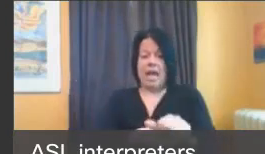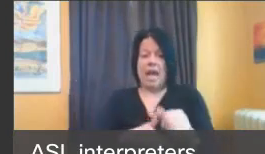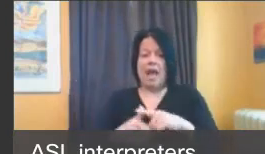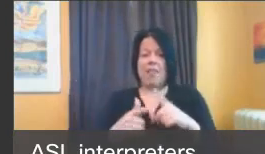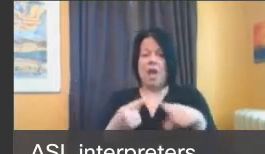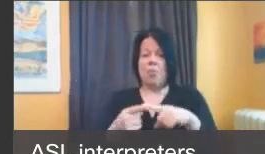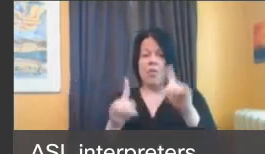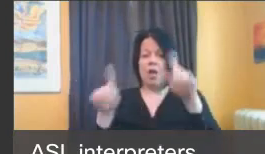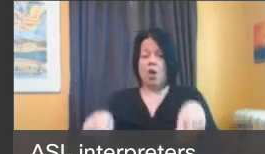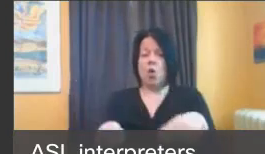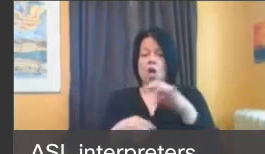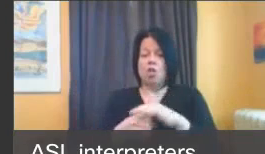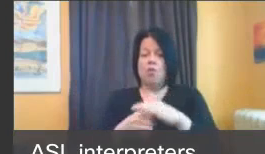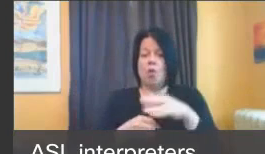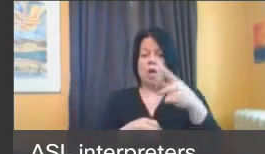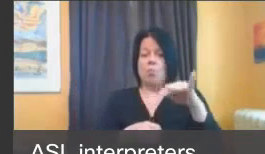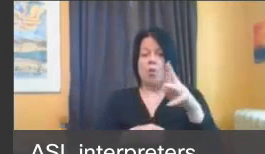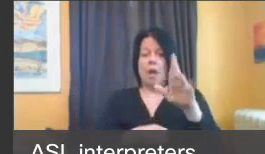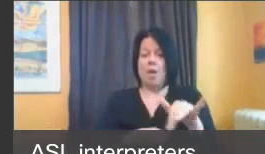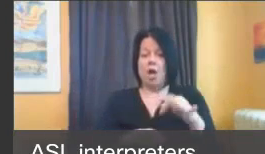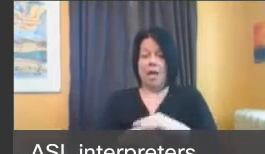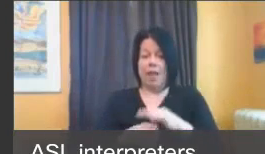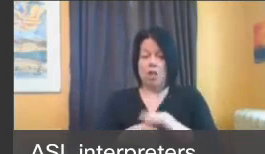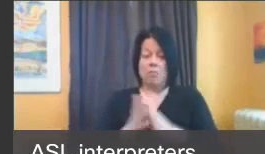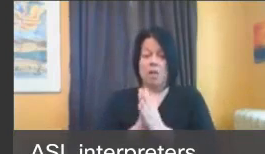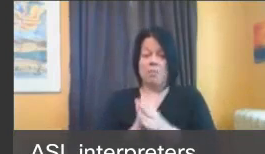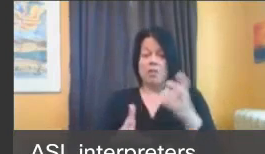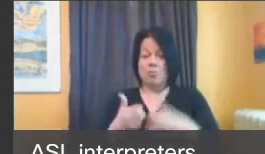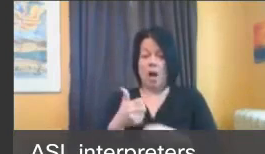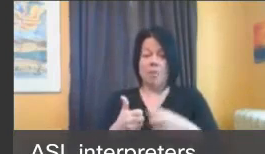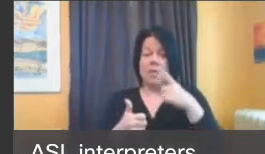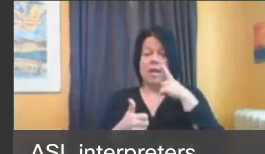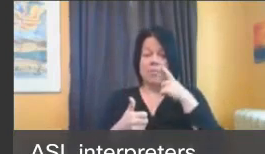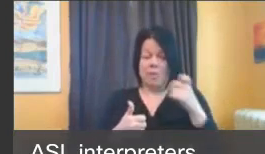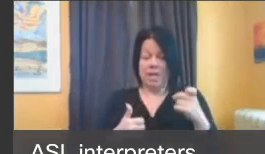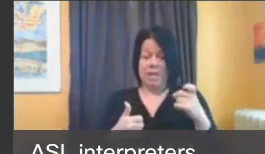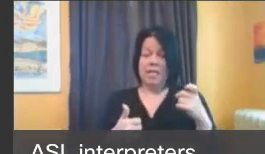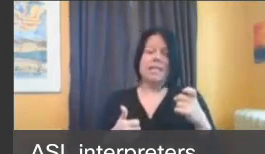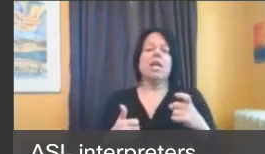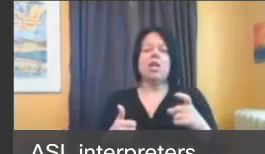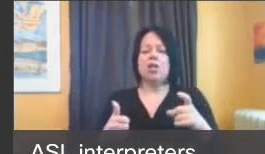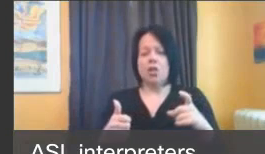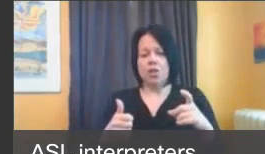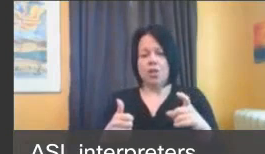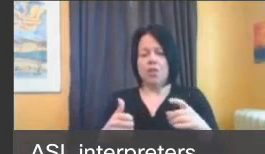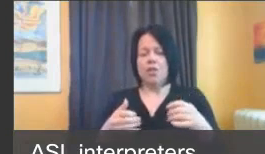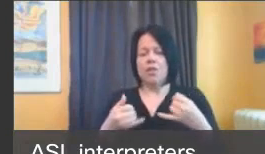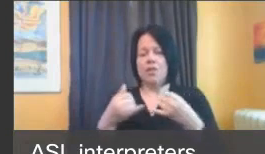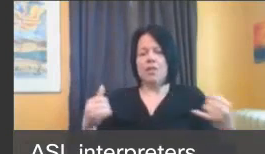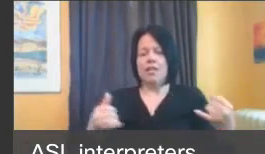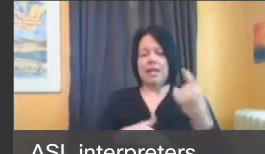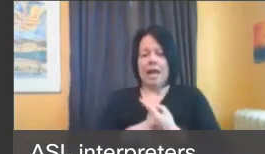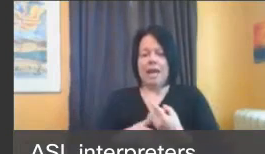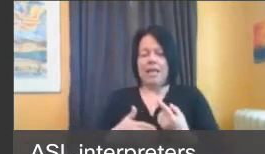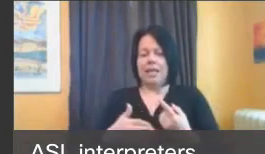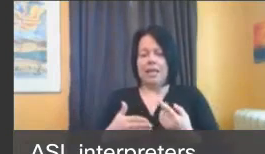to vote in a primary election, there becomes a problem, because the book closing or our voter registration deadline is 29 days before,